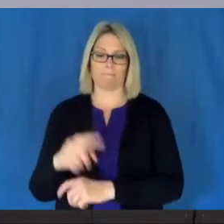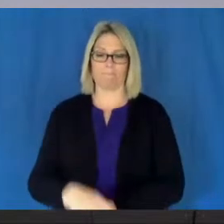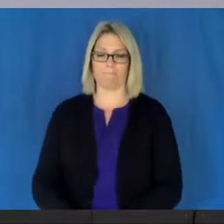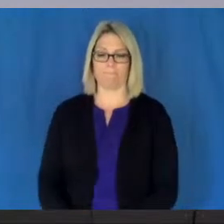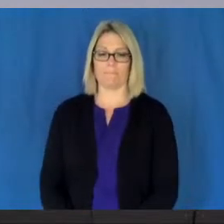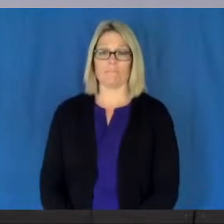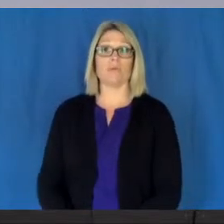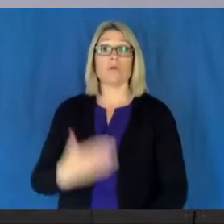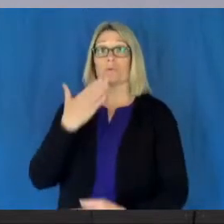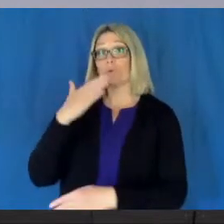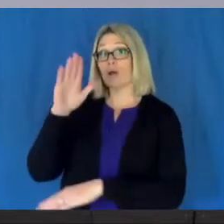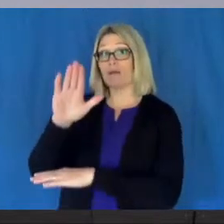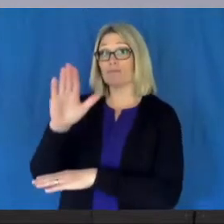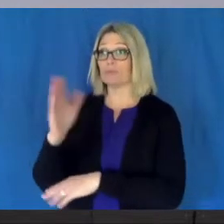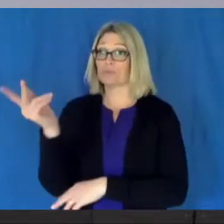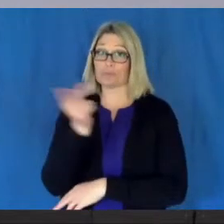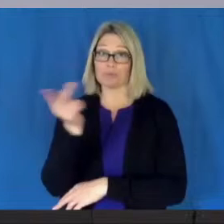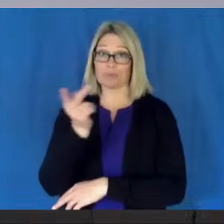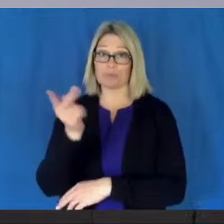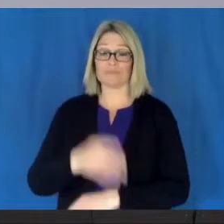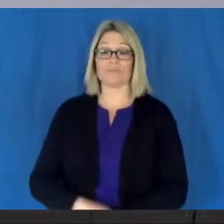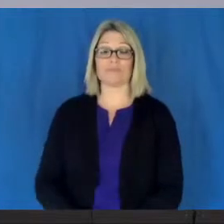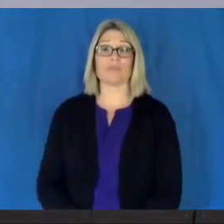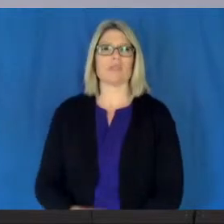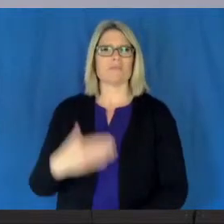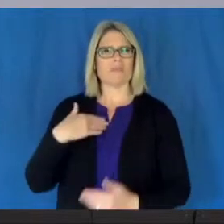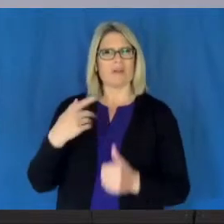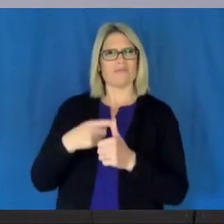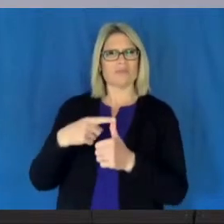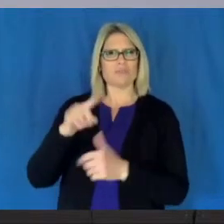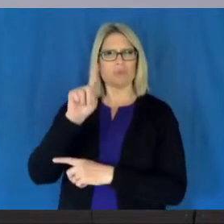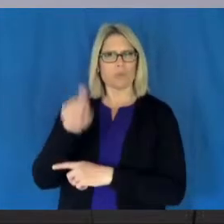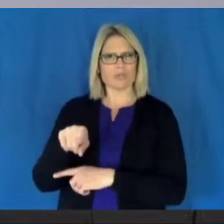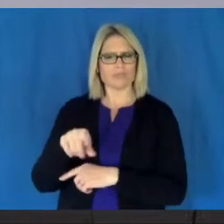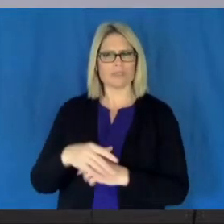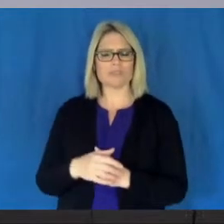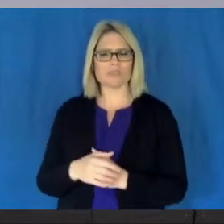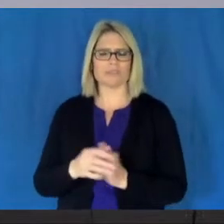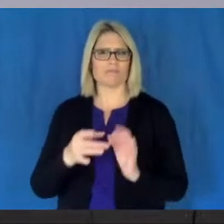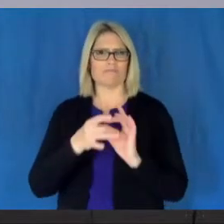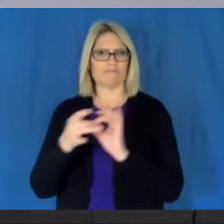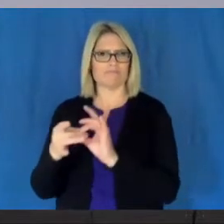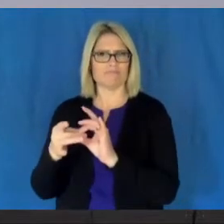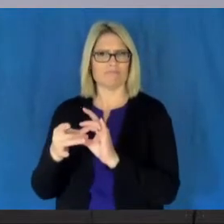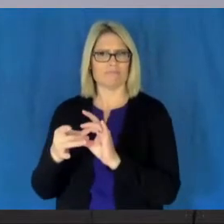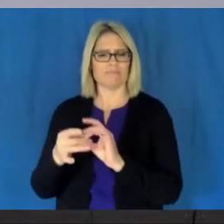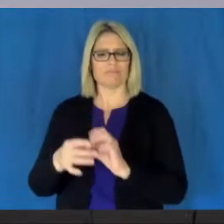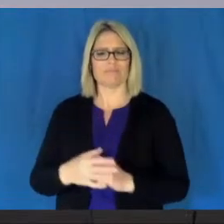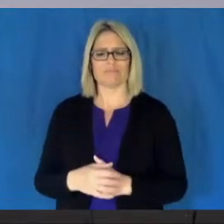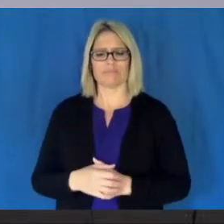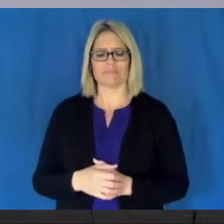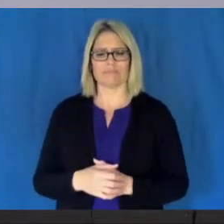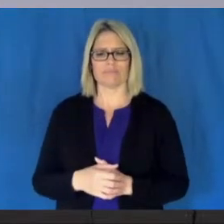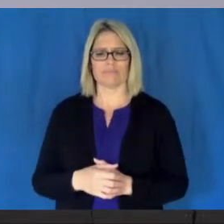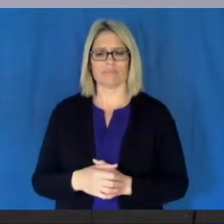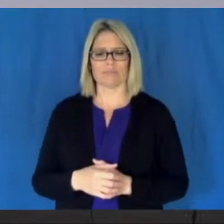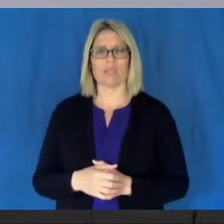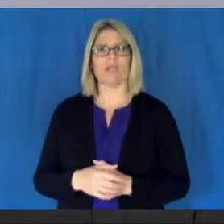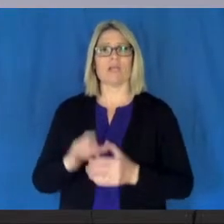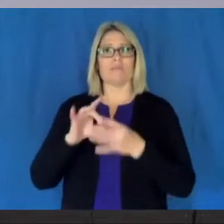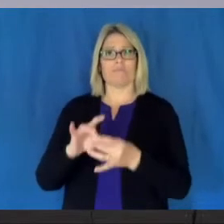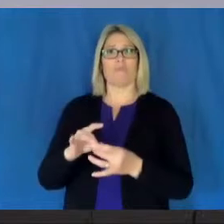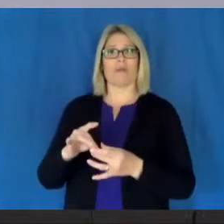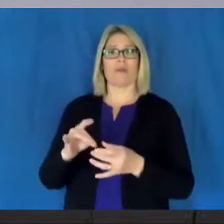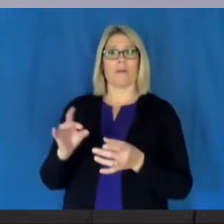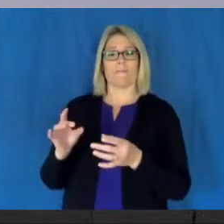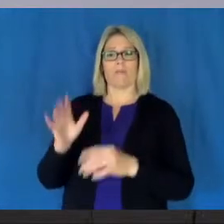Good afternoon to you both. I guess my first question would be, in reference to, I guess, the messaging on the vaccines from the top